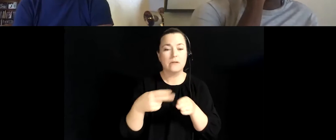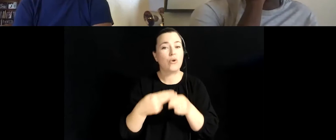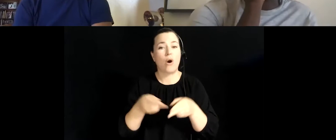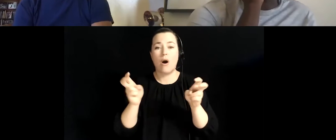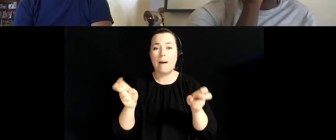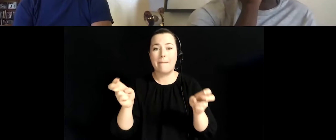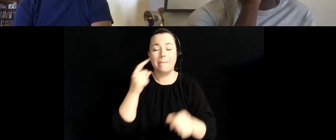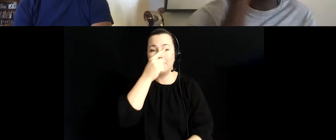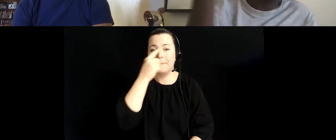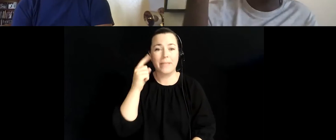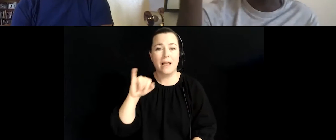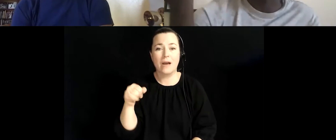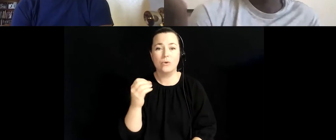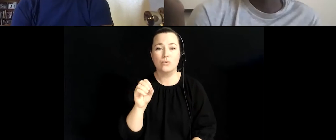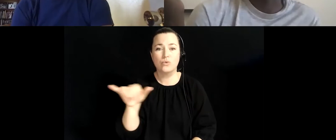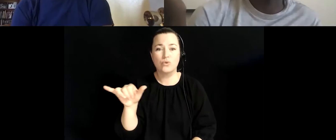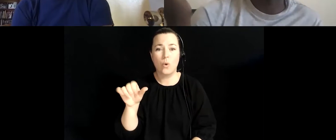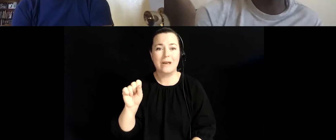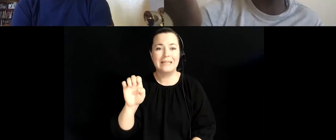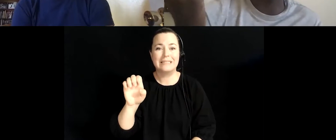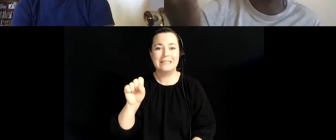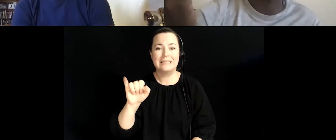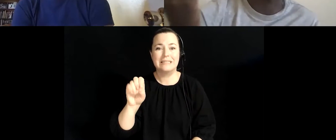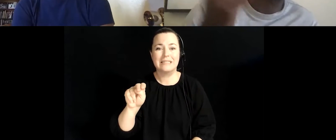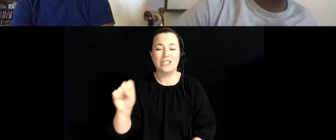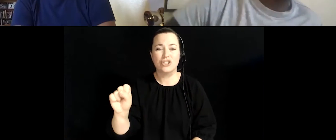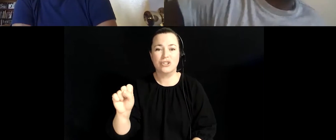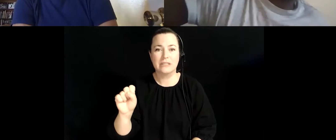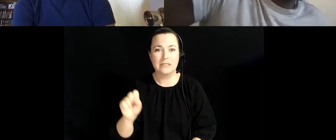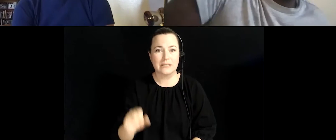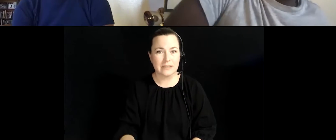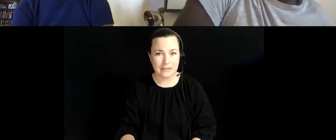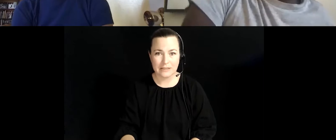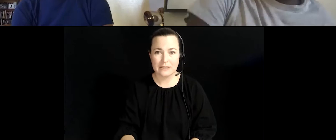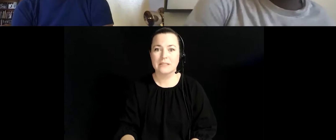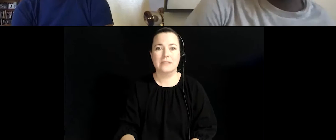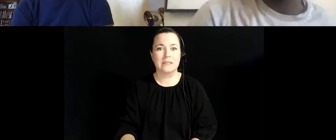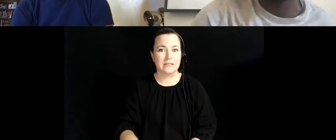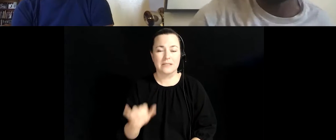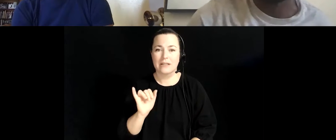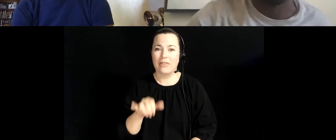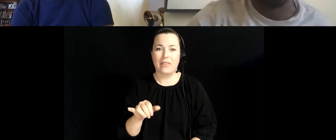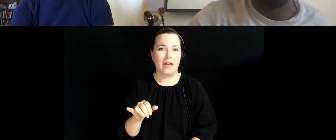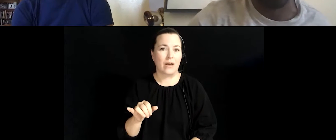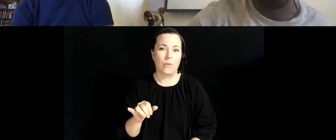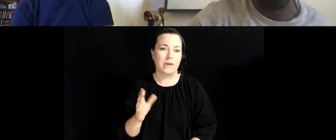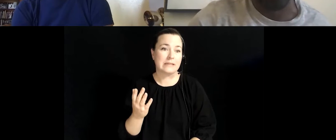And it was a kiki, right? But it was a kind of